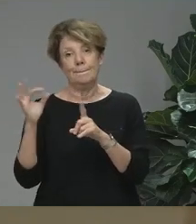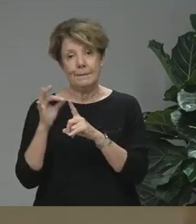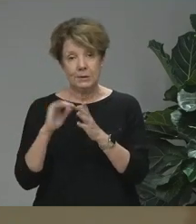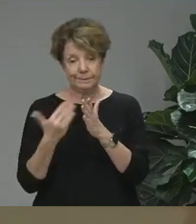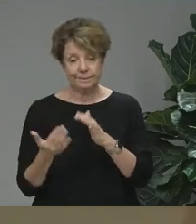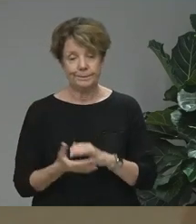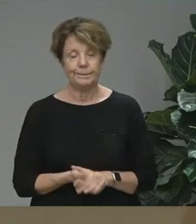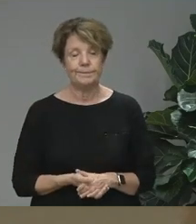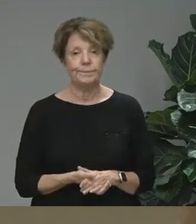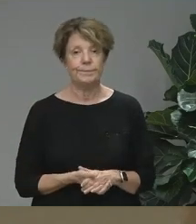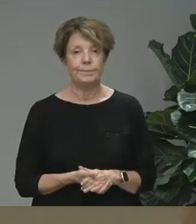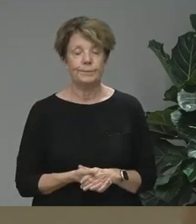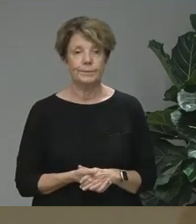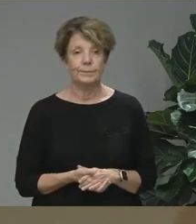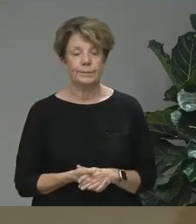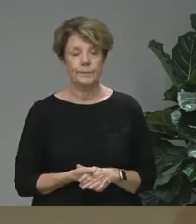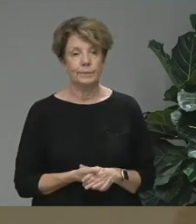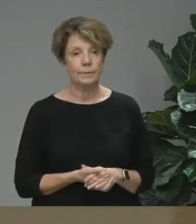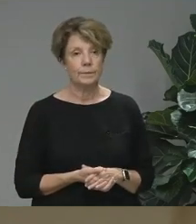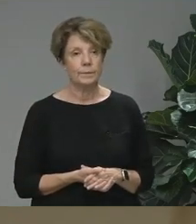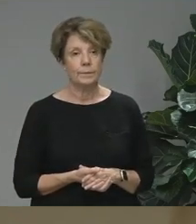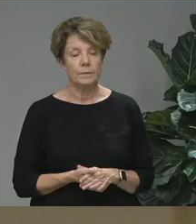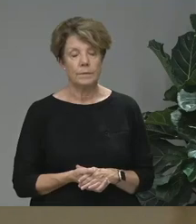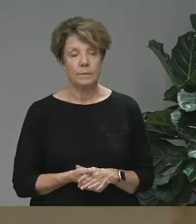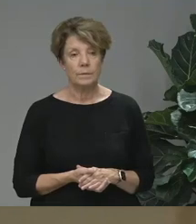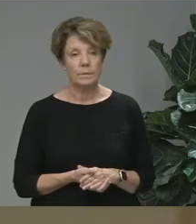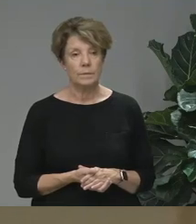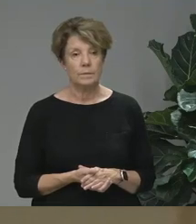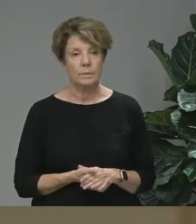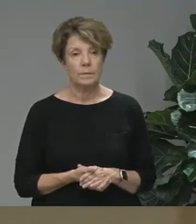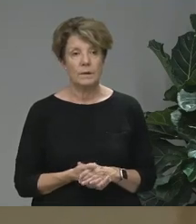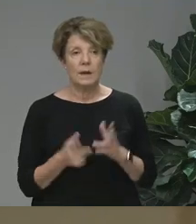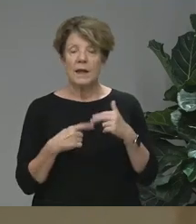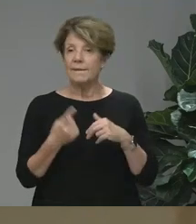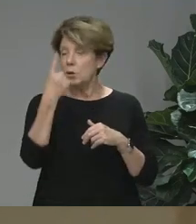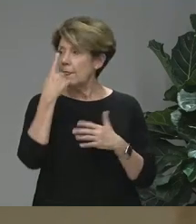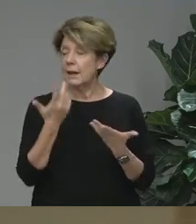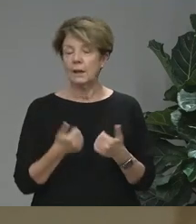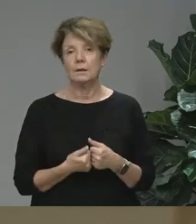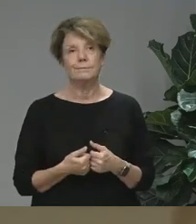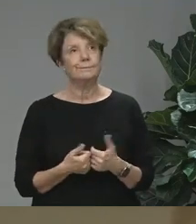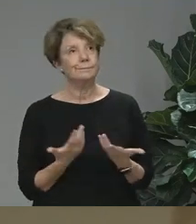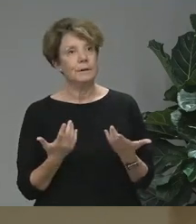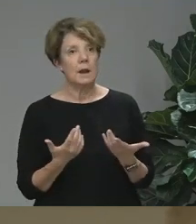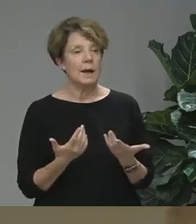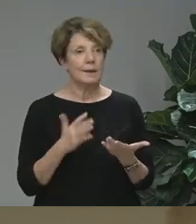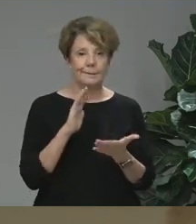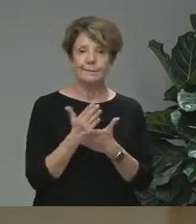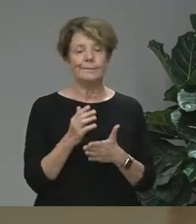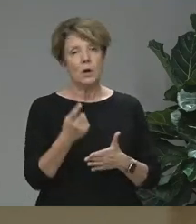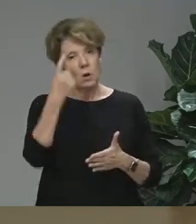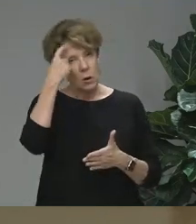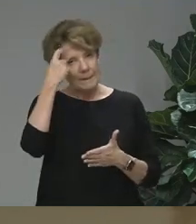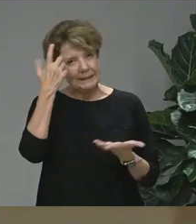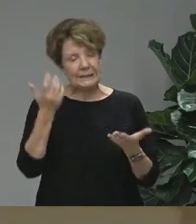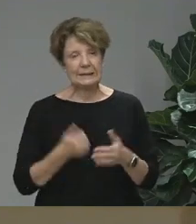thinking about what the concrete, I say almost common sense sort of additional machinery